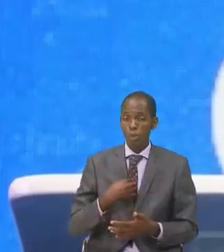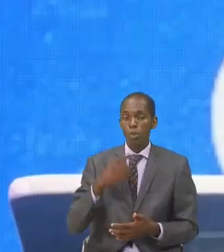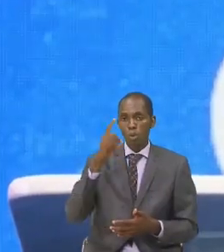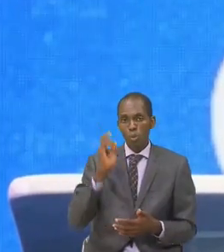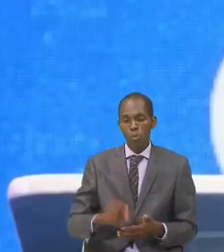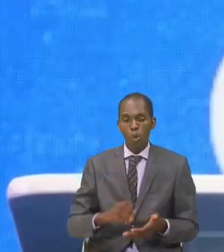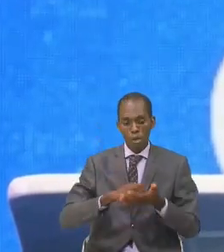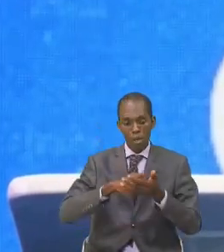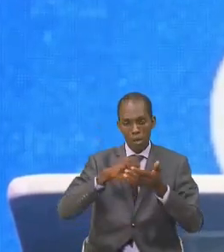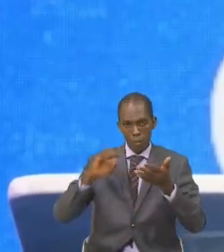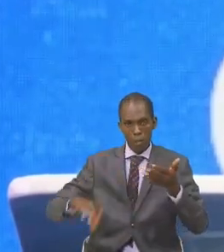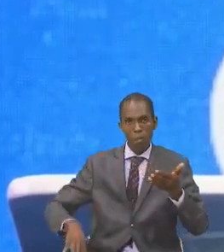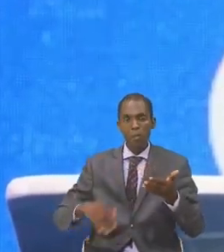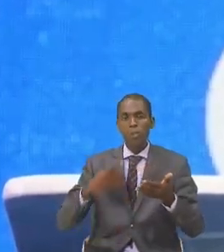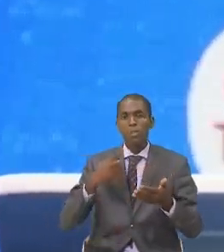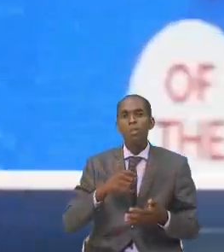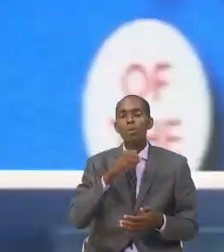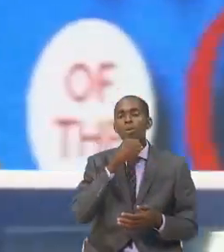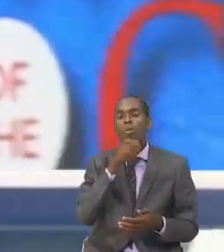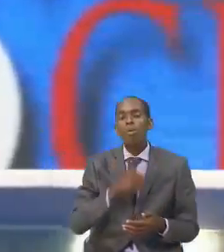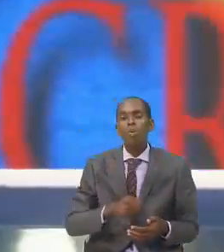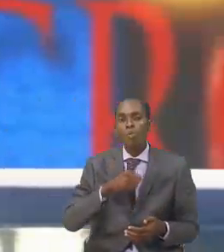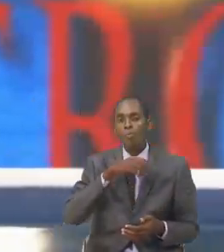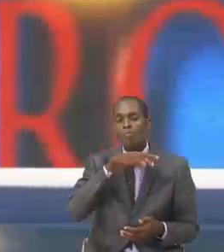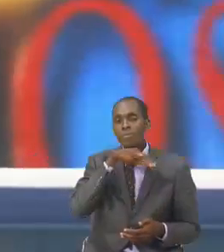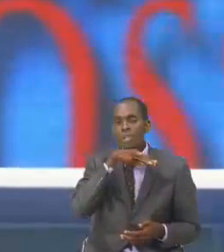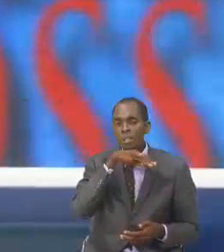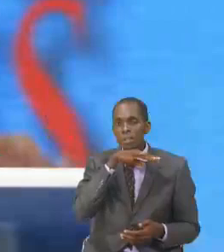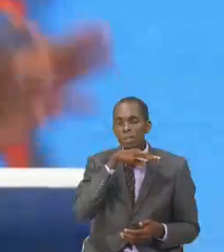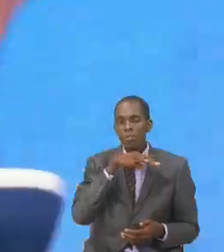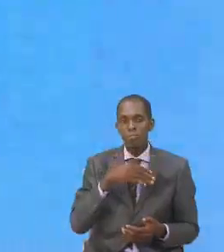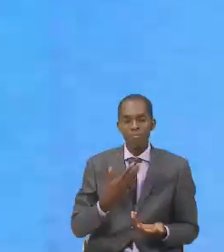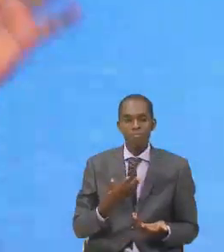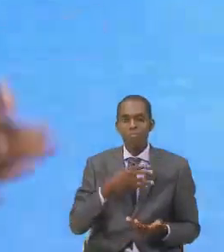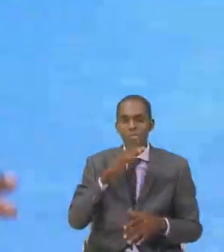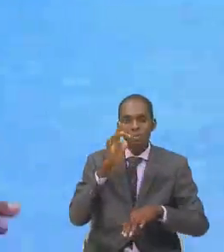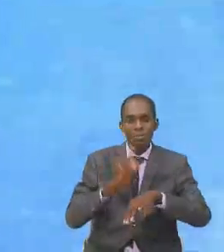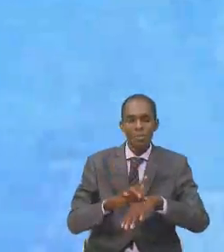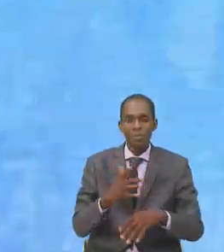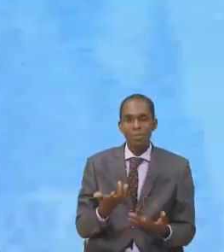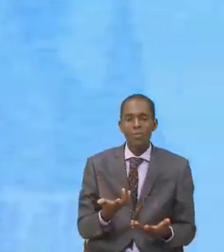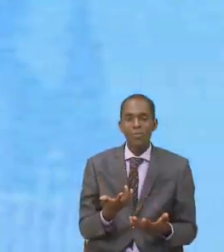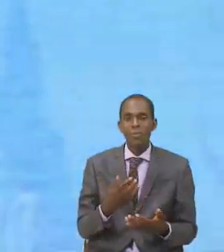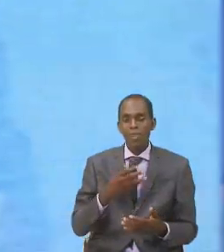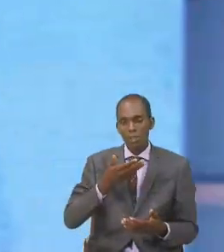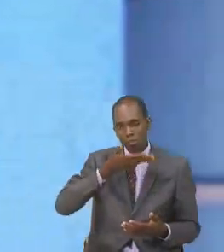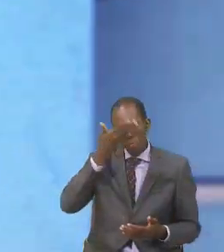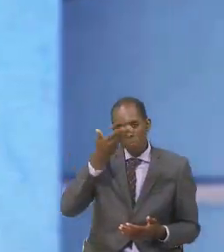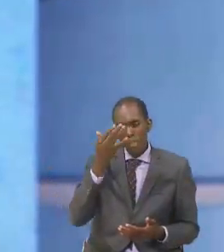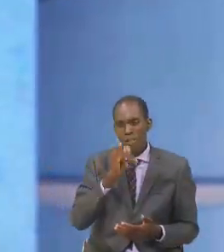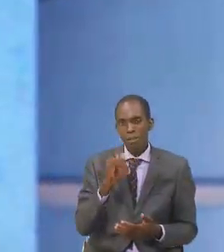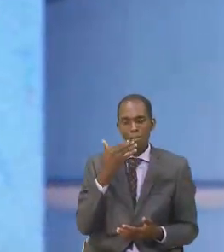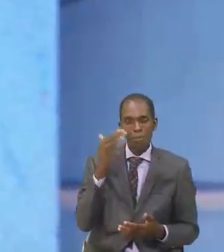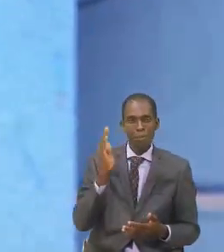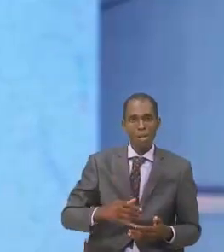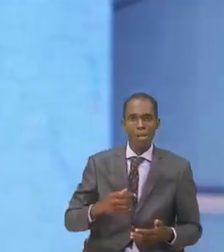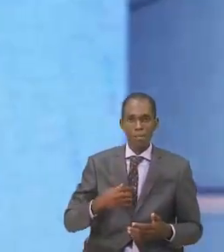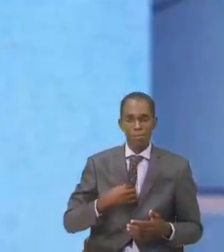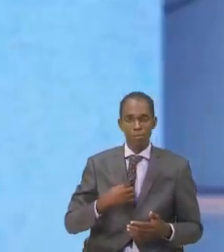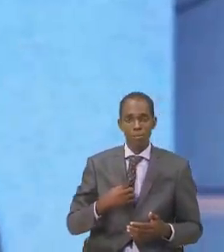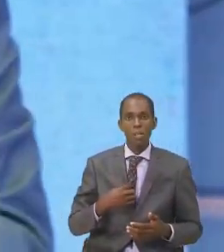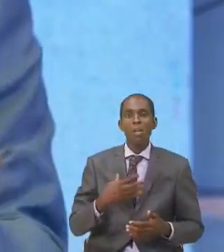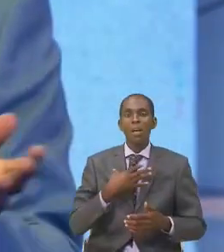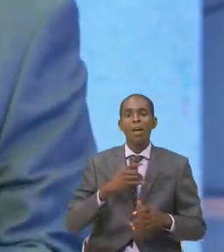use of the new clothes, we remove the old clothes, dirty,